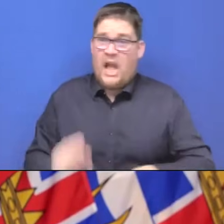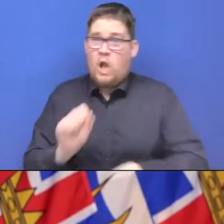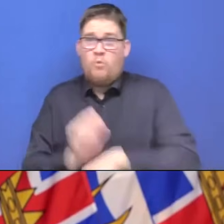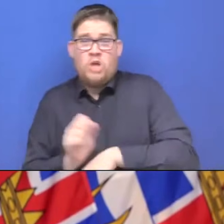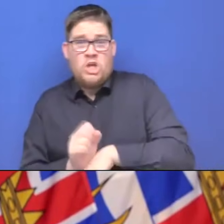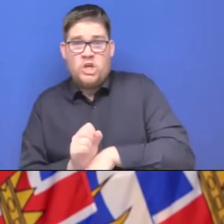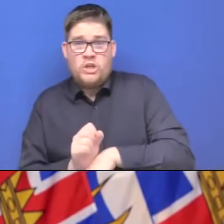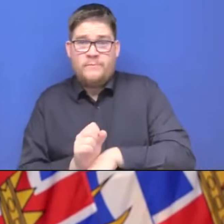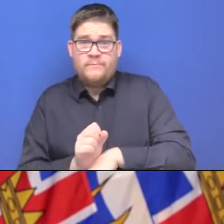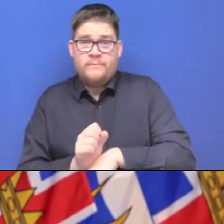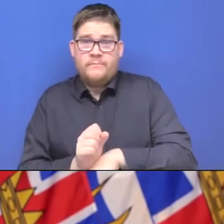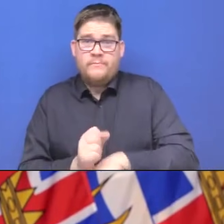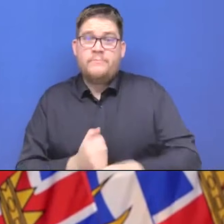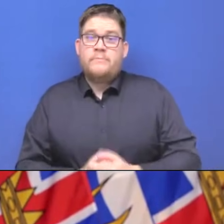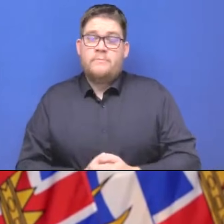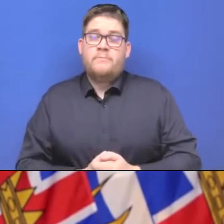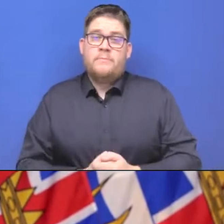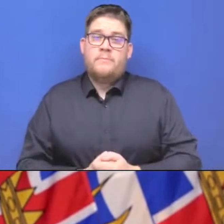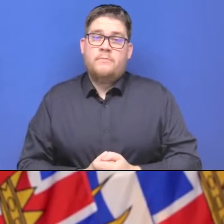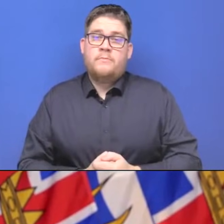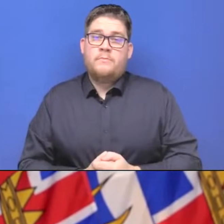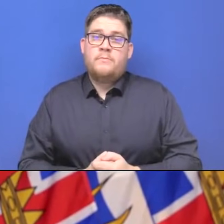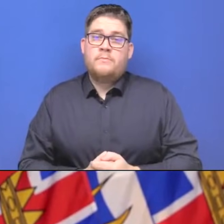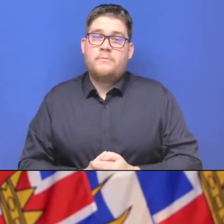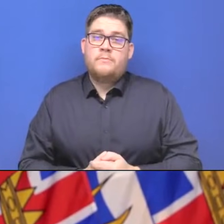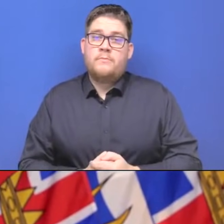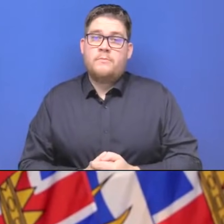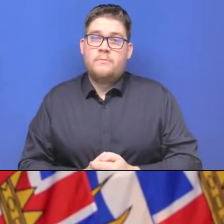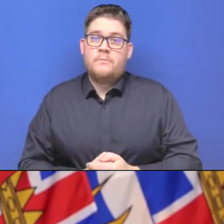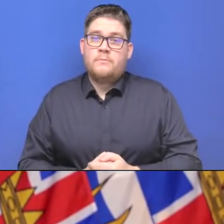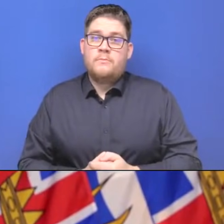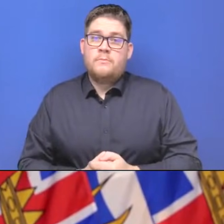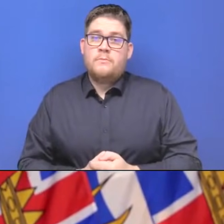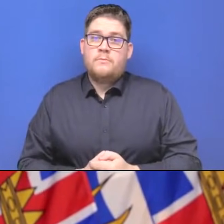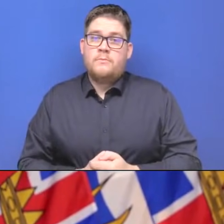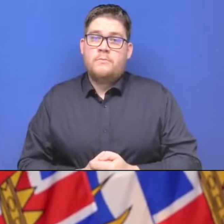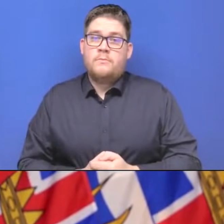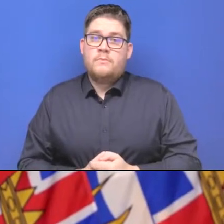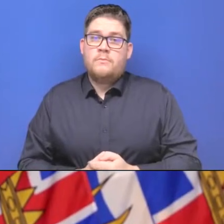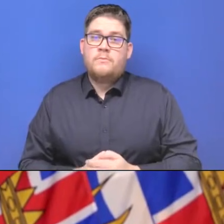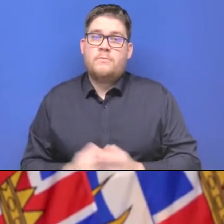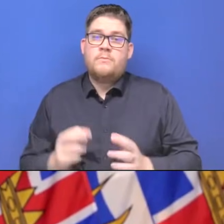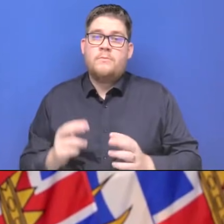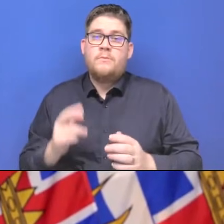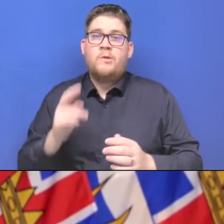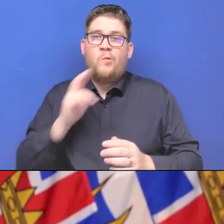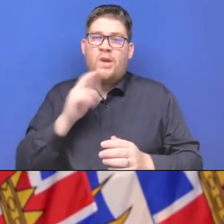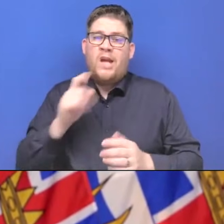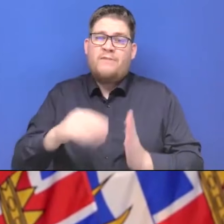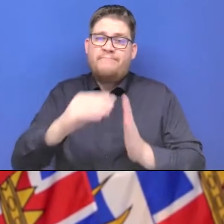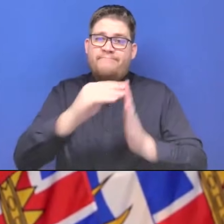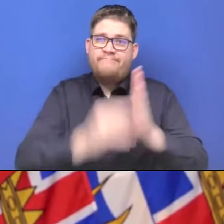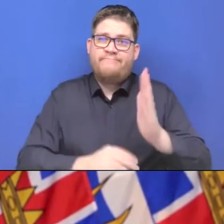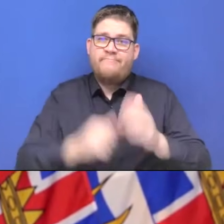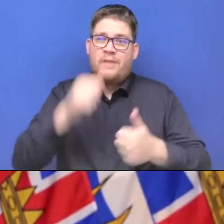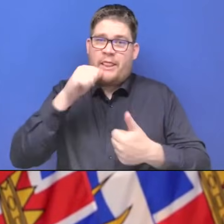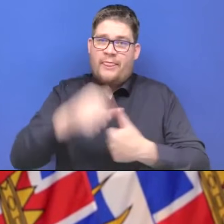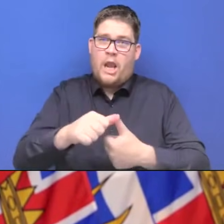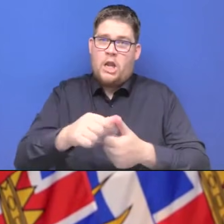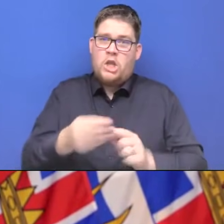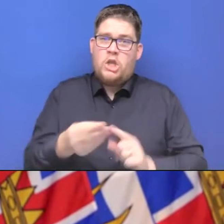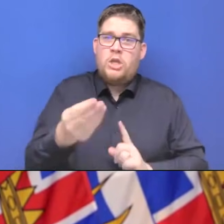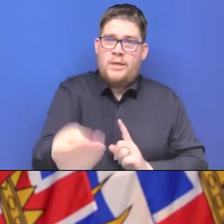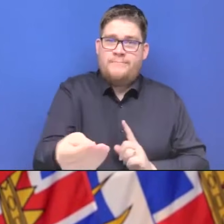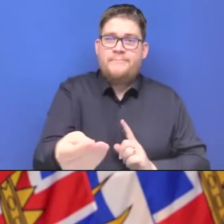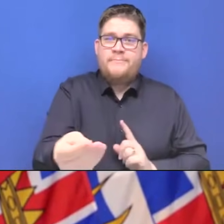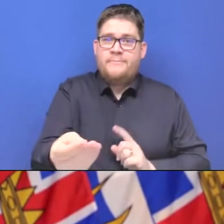days, will be formally losing their employment, will get vaccinated and will be able to return to